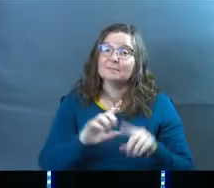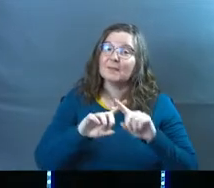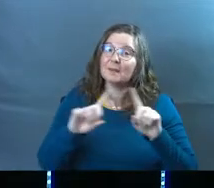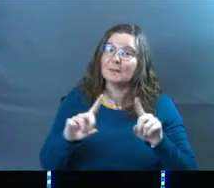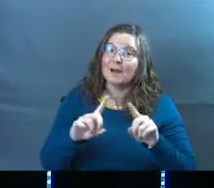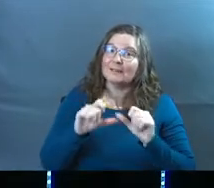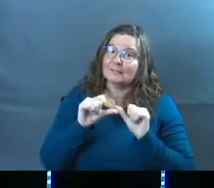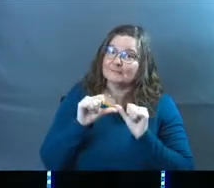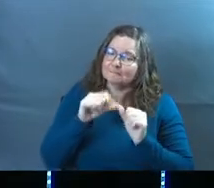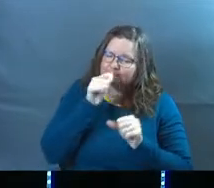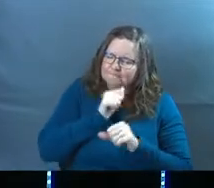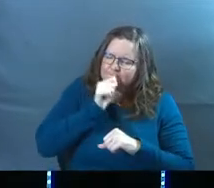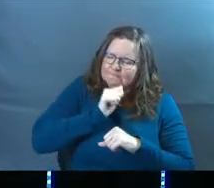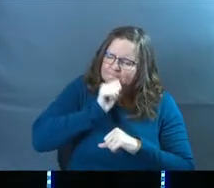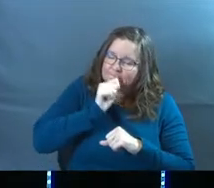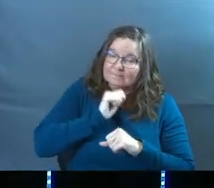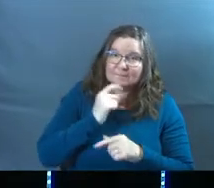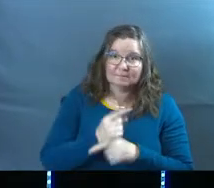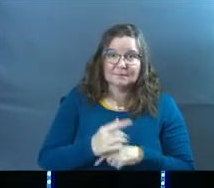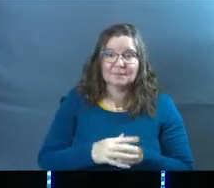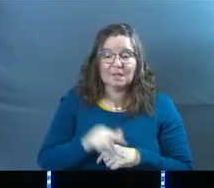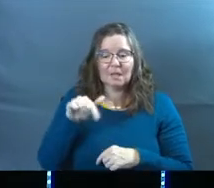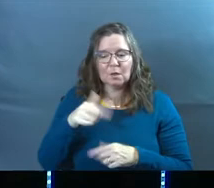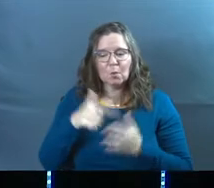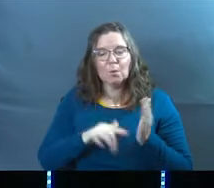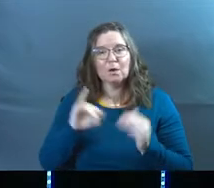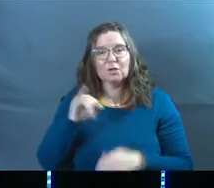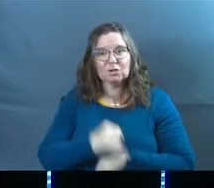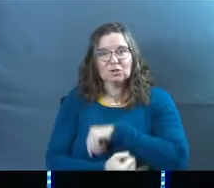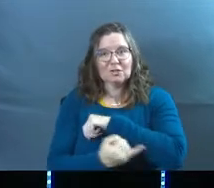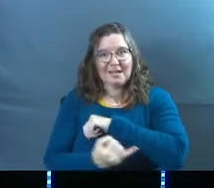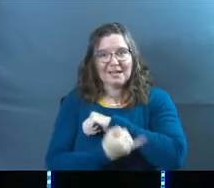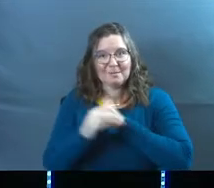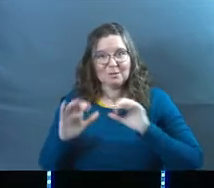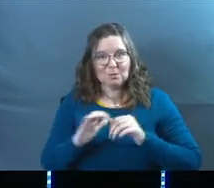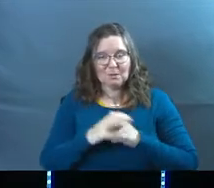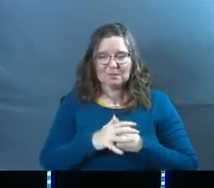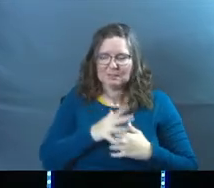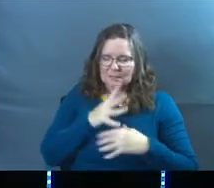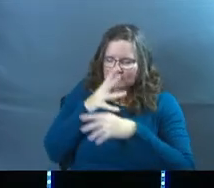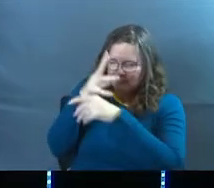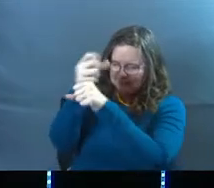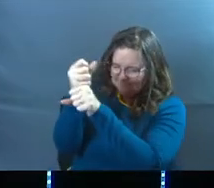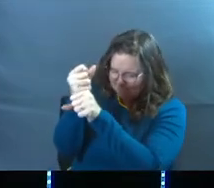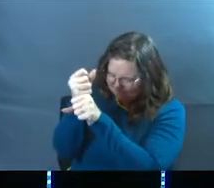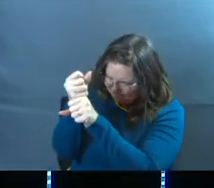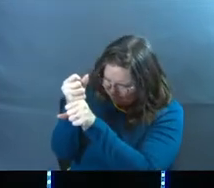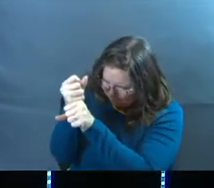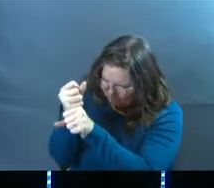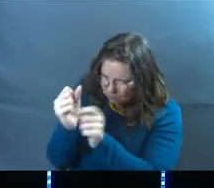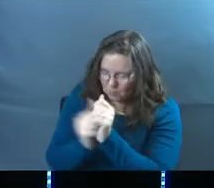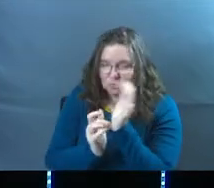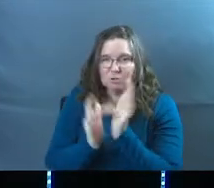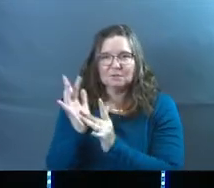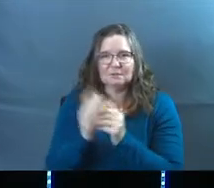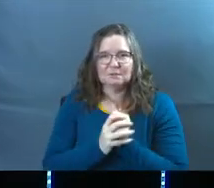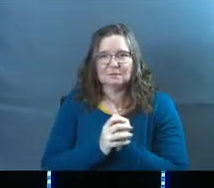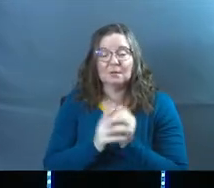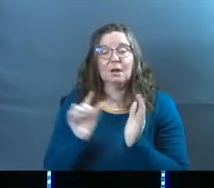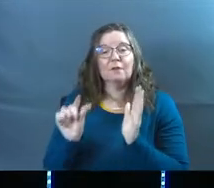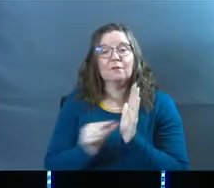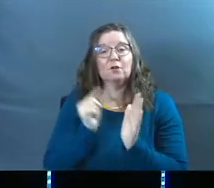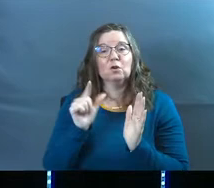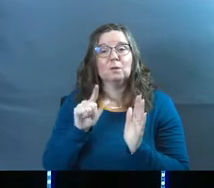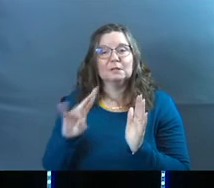But it's hanging in there. And this is what Jacob is doing. He's hanging in there with Jesus. Verse